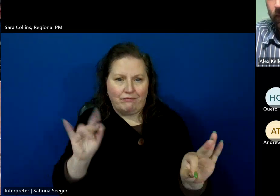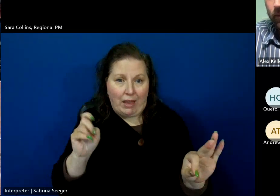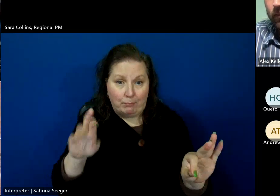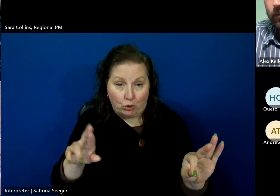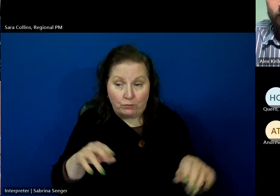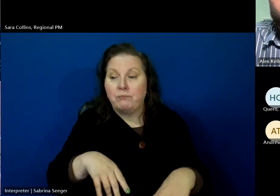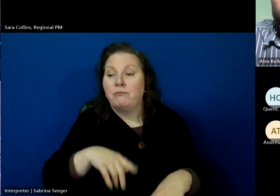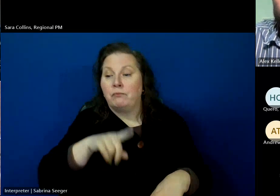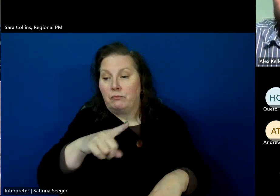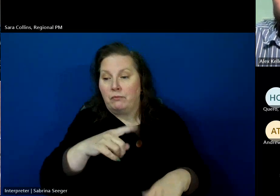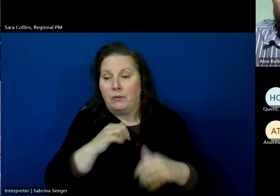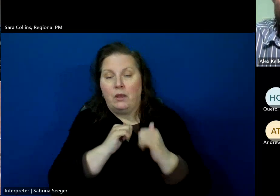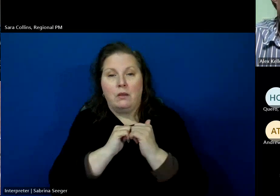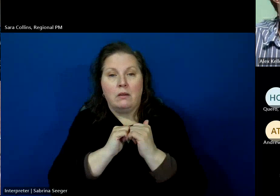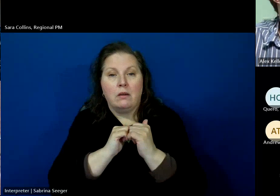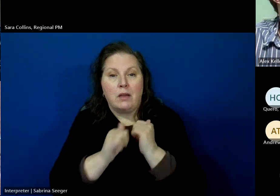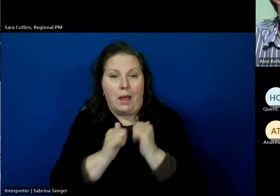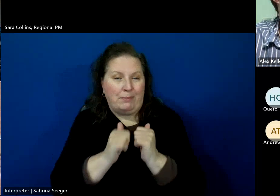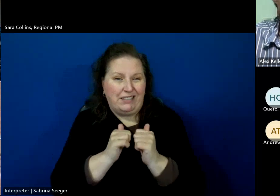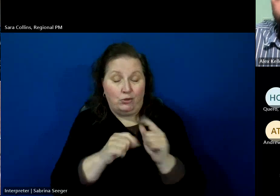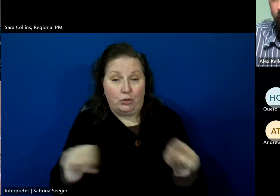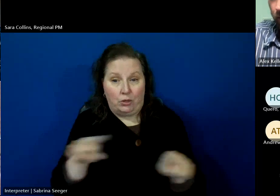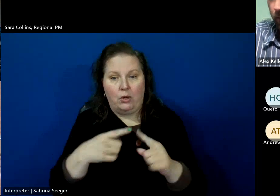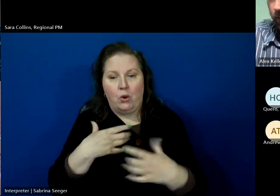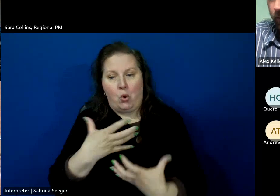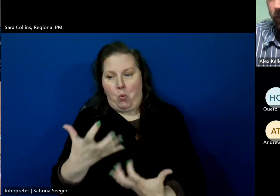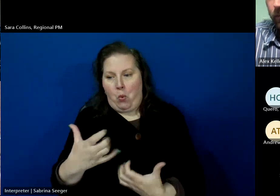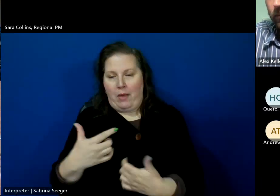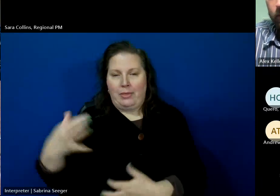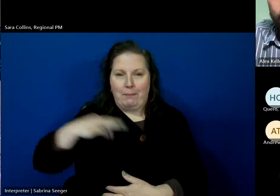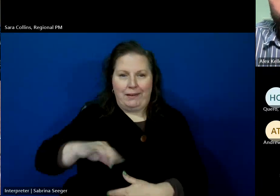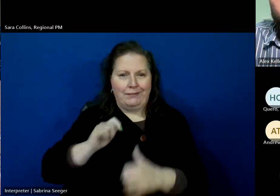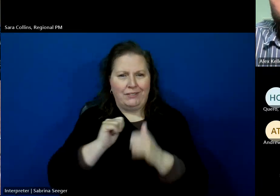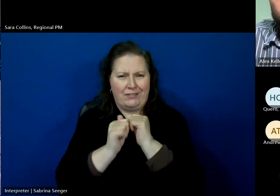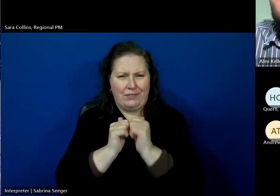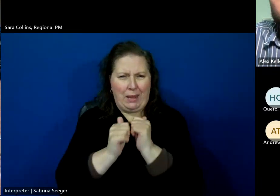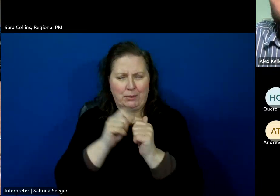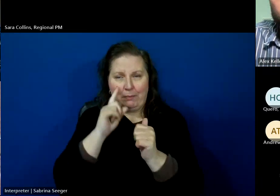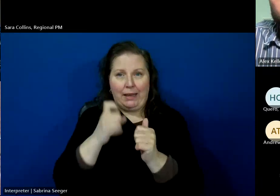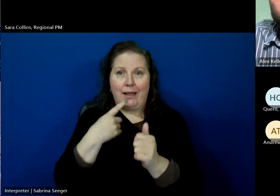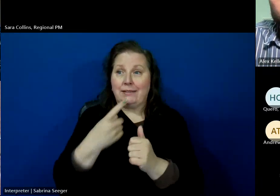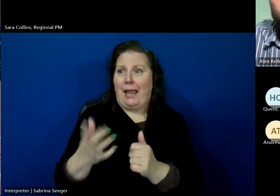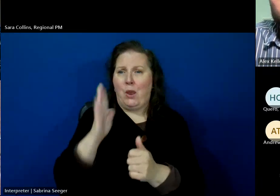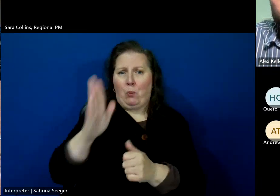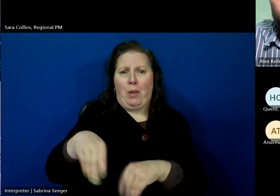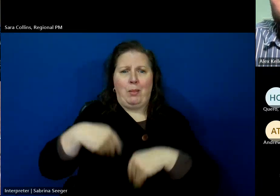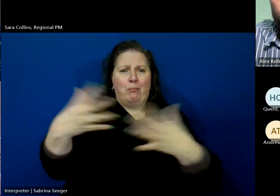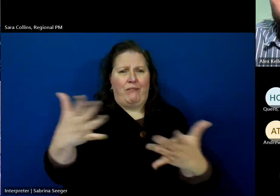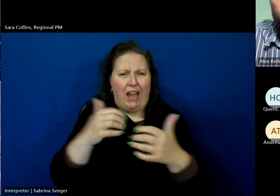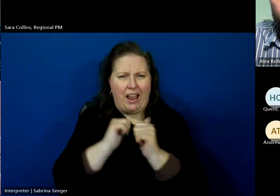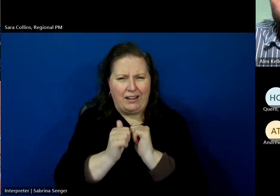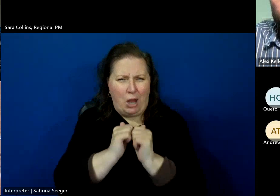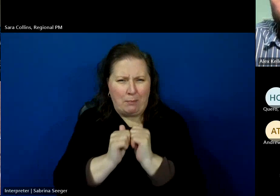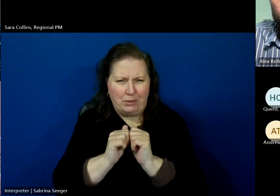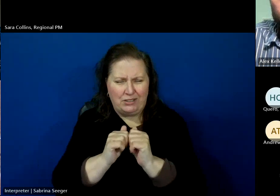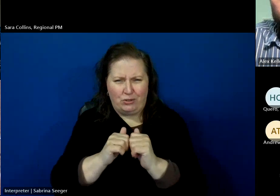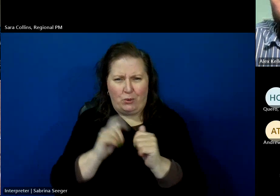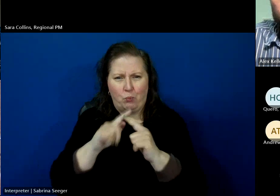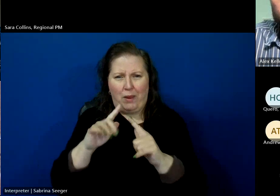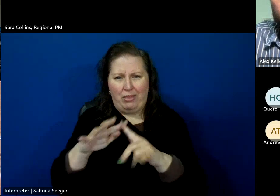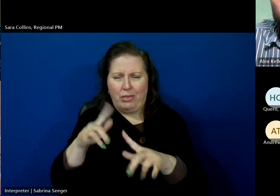Competition, wishful thinking that we're going to get the benefits of competition just by saying we're going to get the benefits of competition with